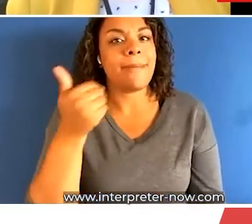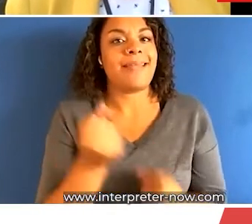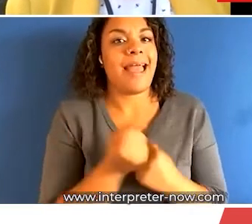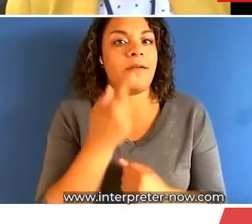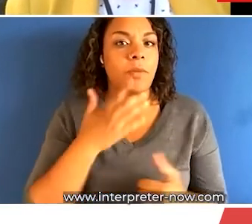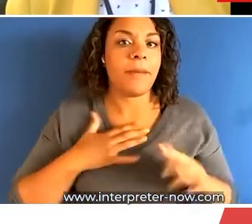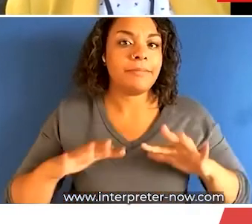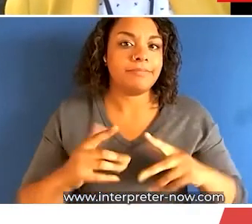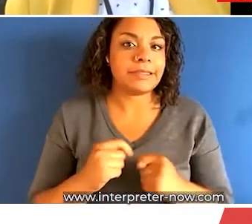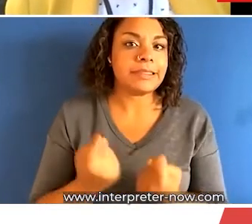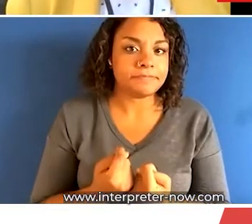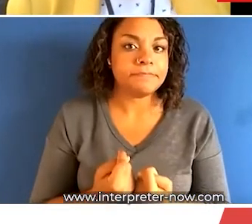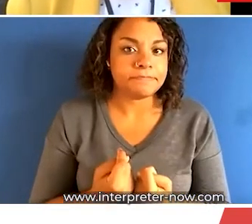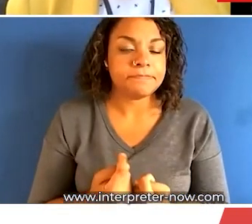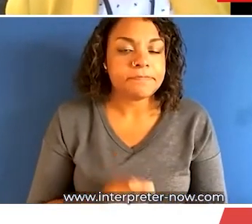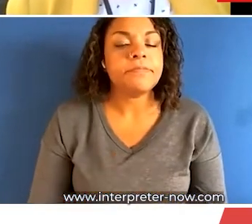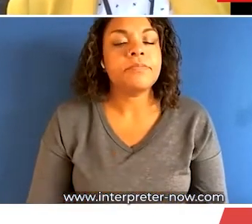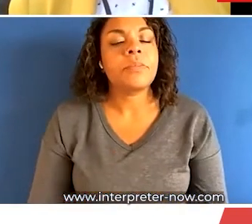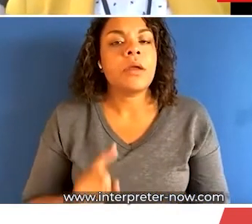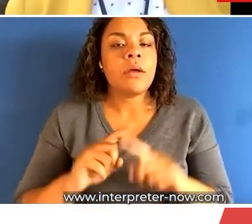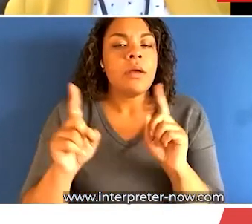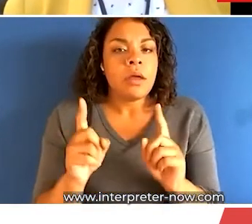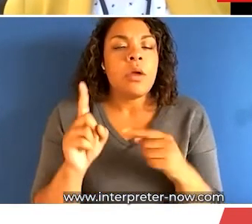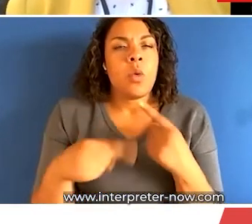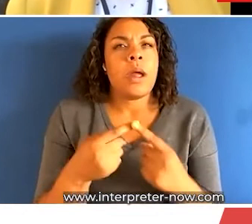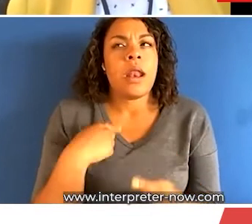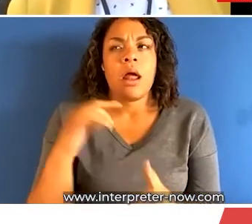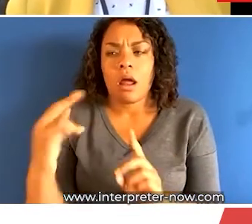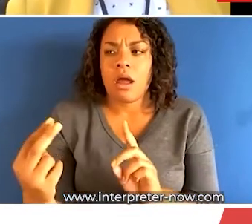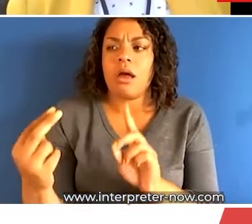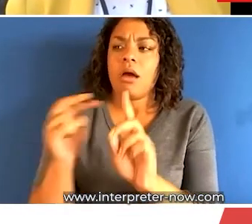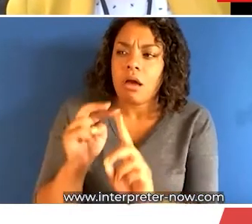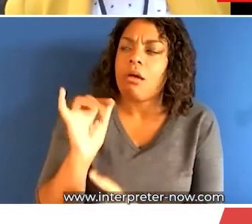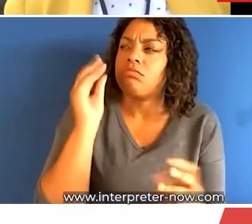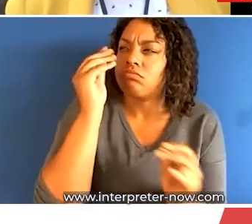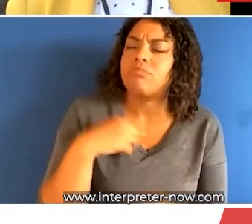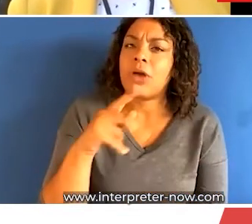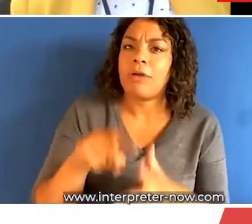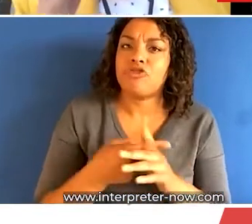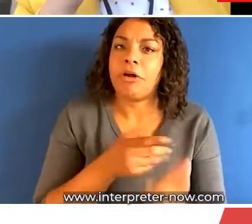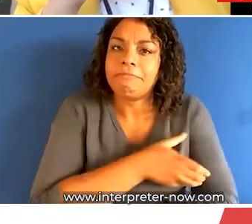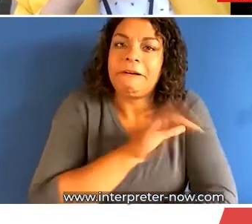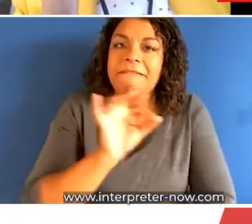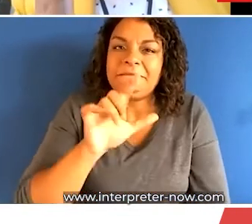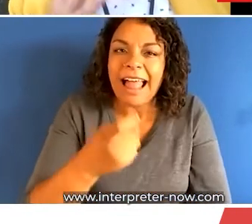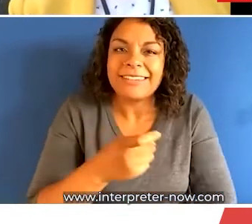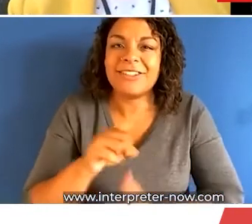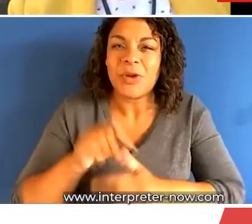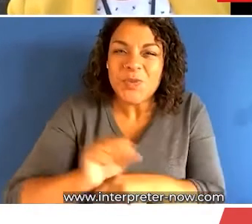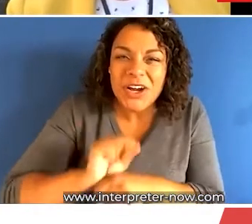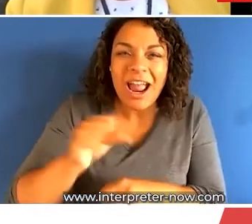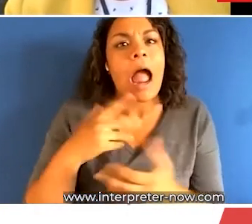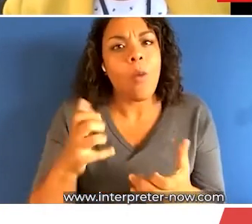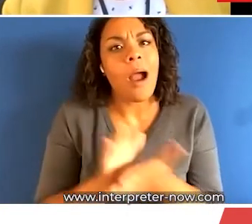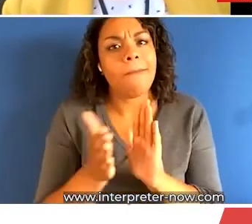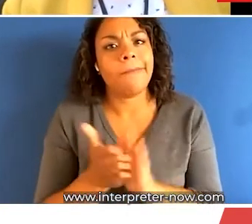company. But it's, when I thought about it in that way, I was like, okay, I'm going to start flexing. I'm going to start working this out because I want to get stronger at